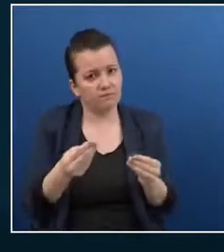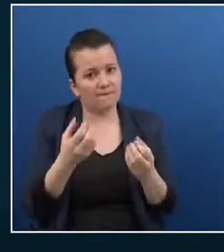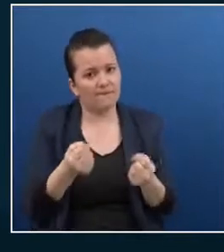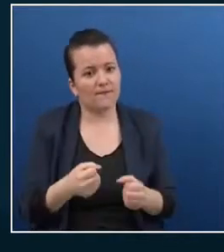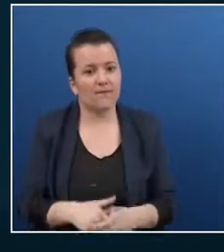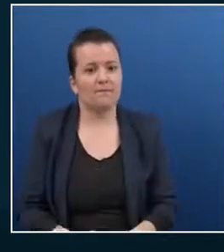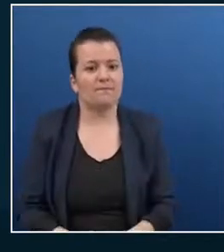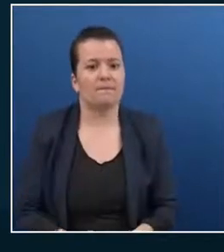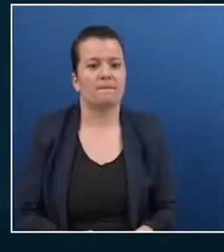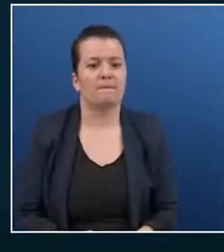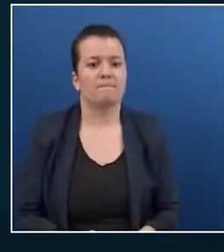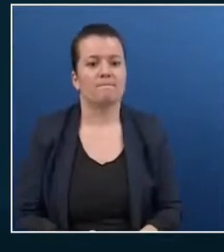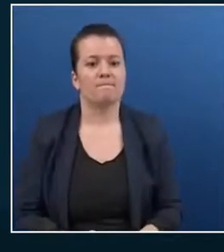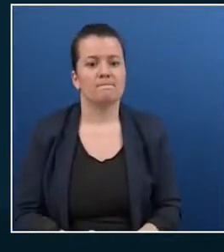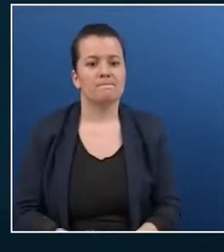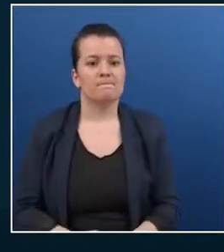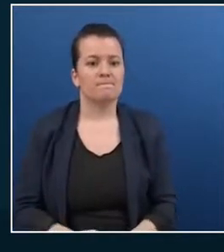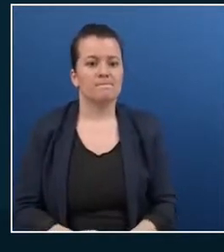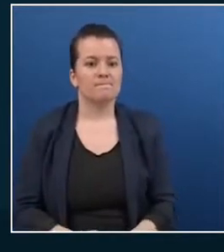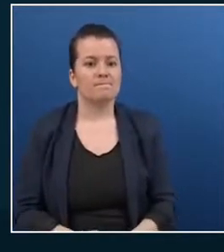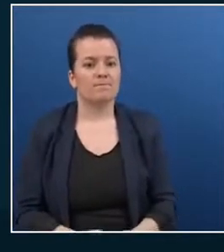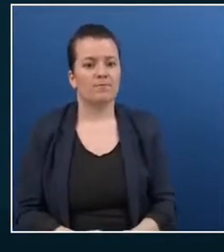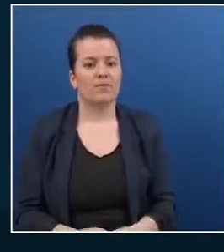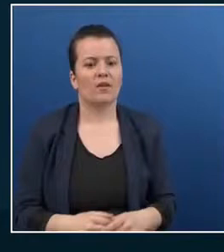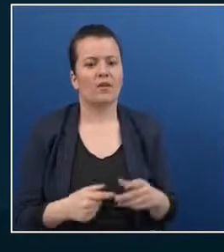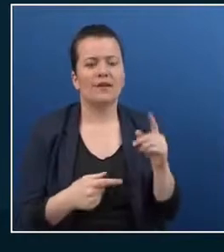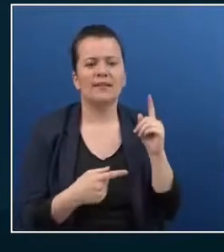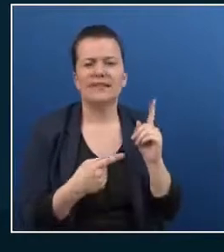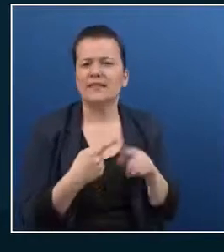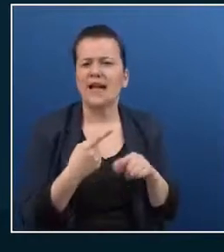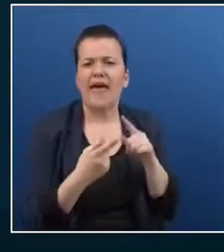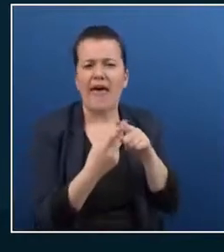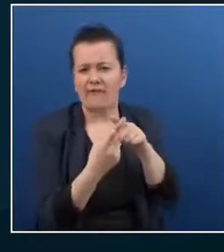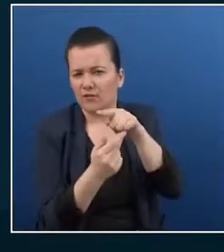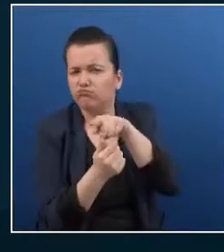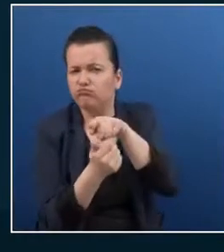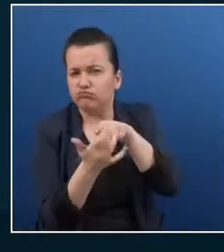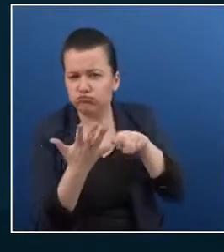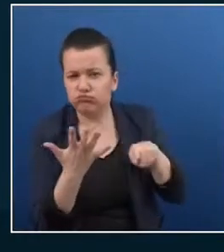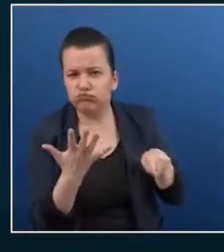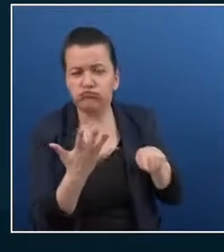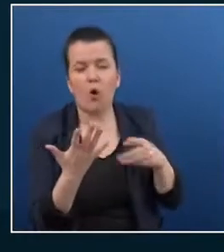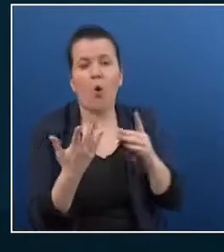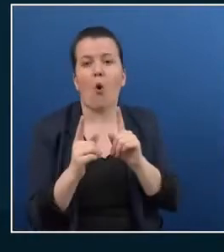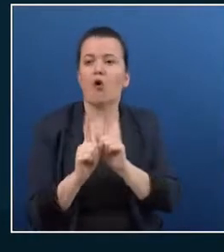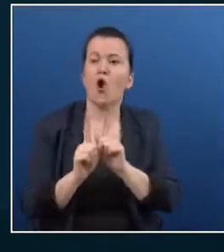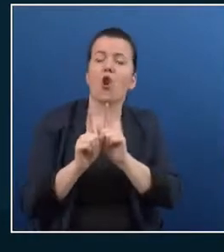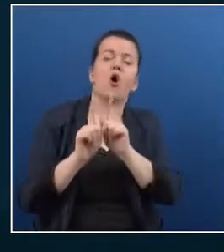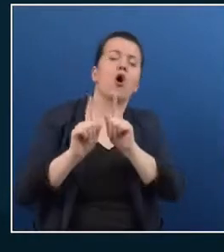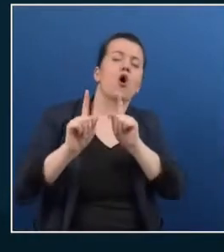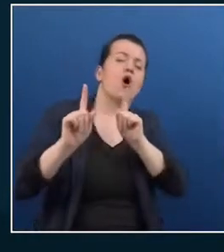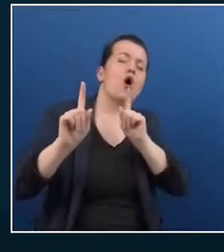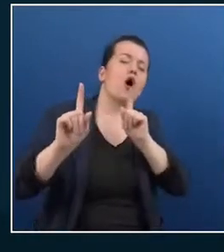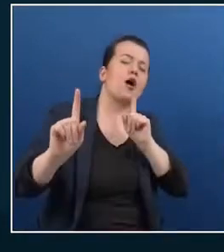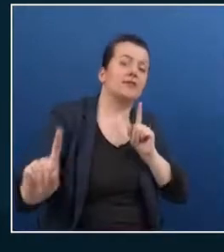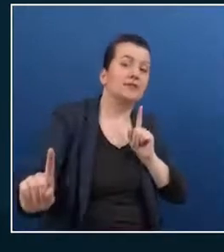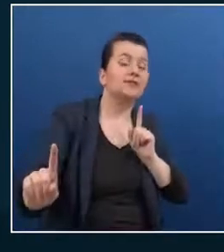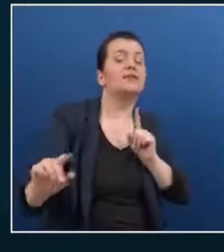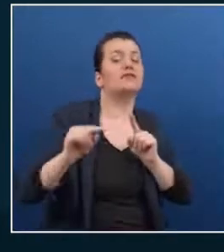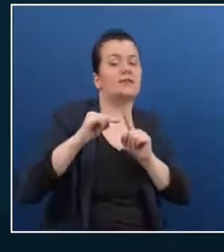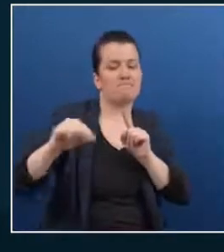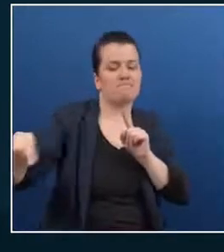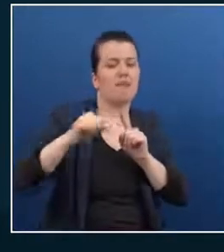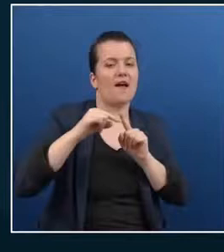is often talked about when you start talking about long distance and getting things in